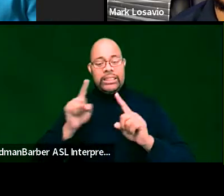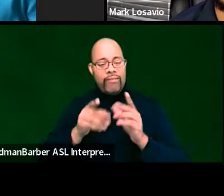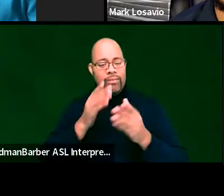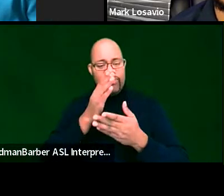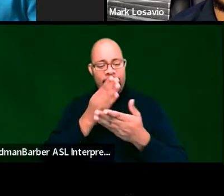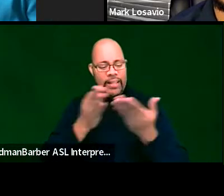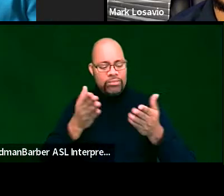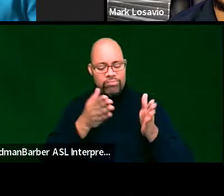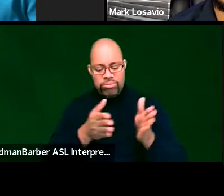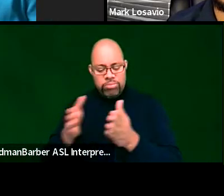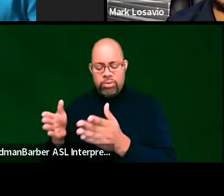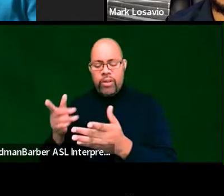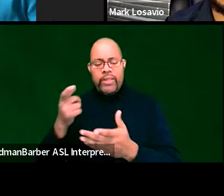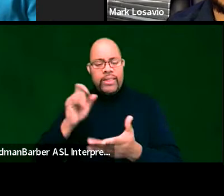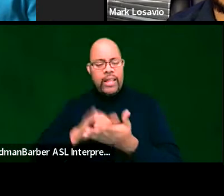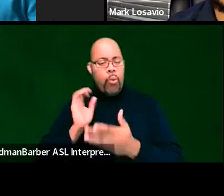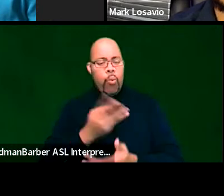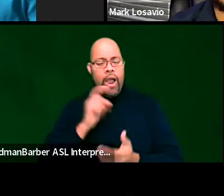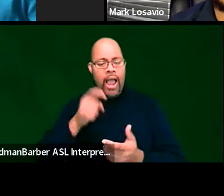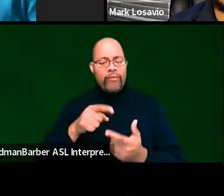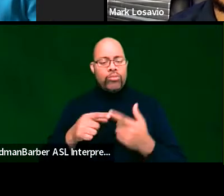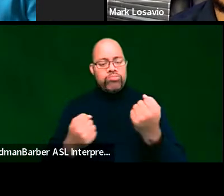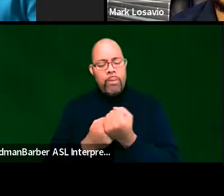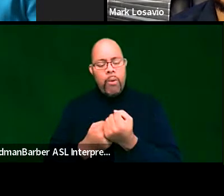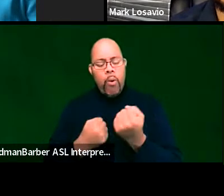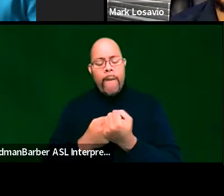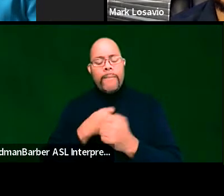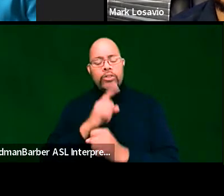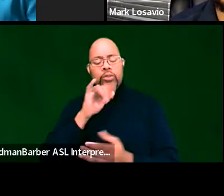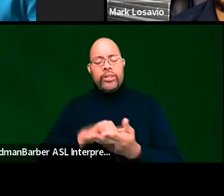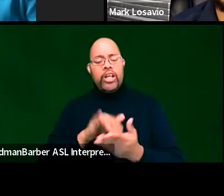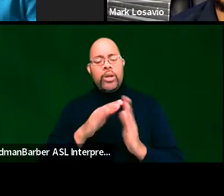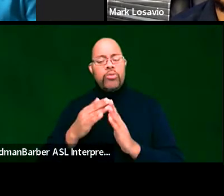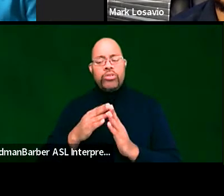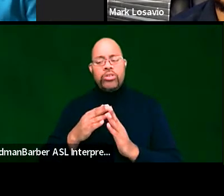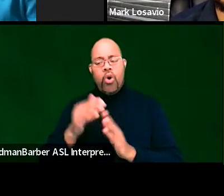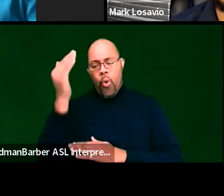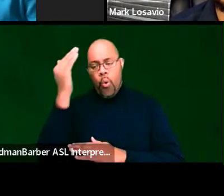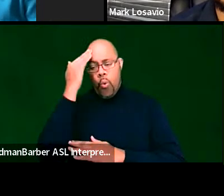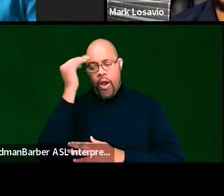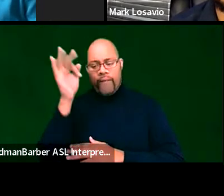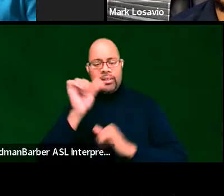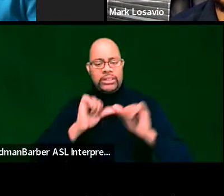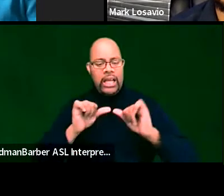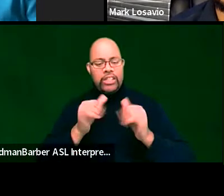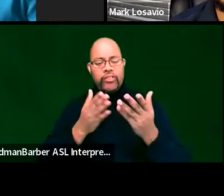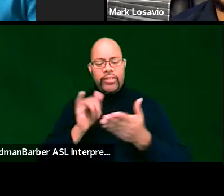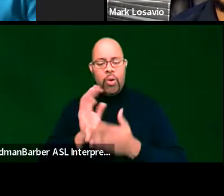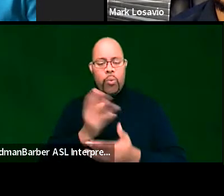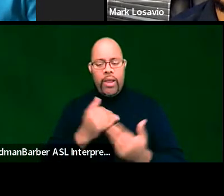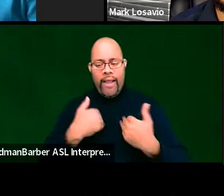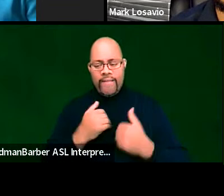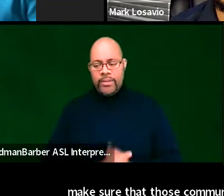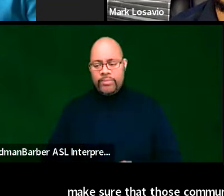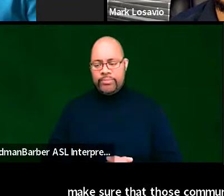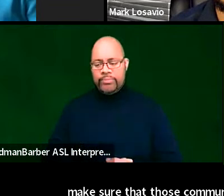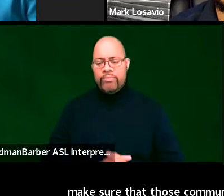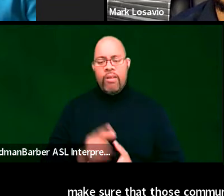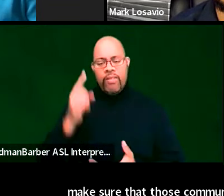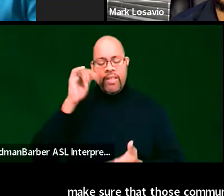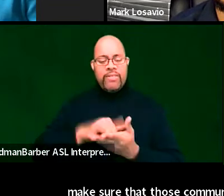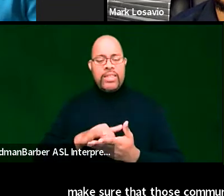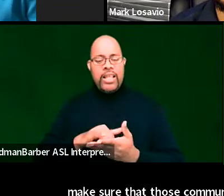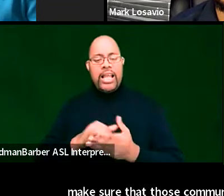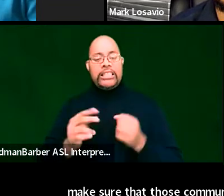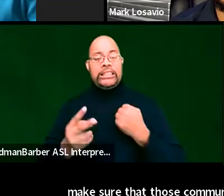we have to promote and make sure that those communities are aware of the science services we have. You know, I think